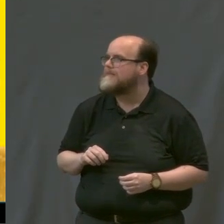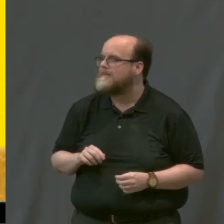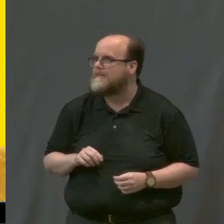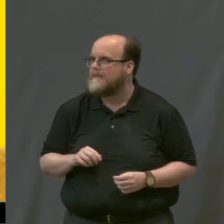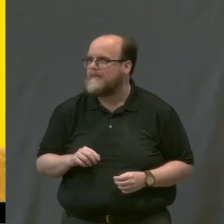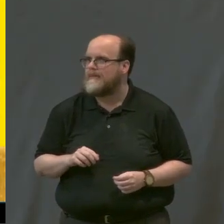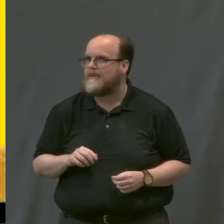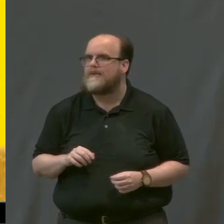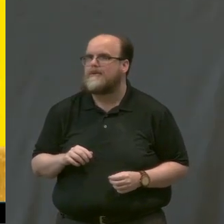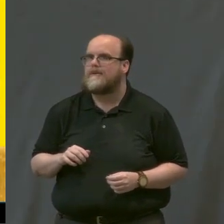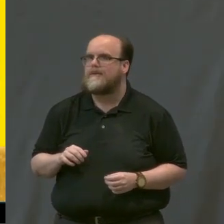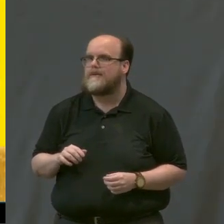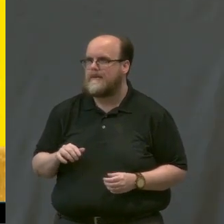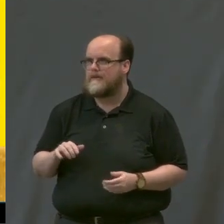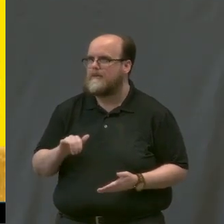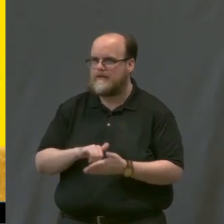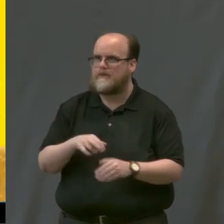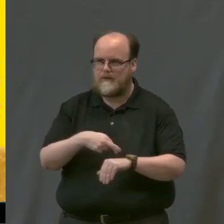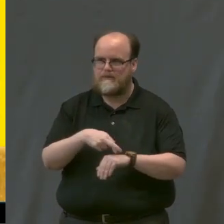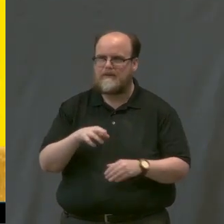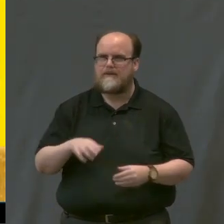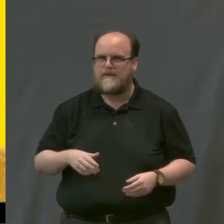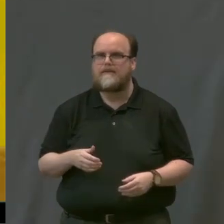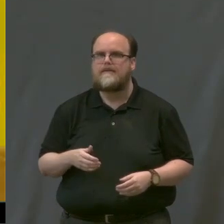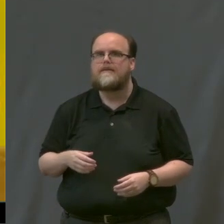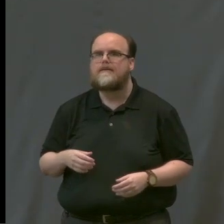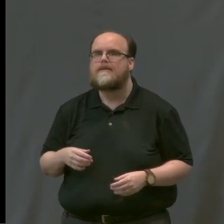So that could be a direct reference to